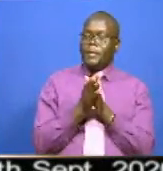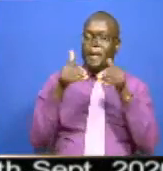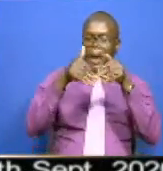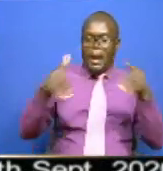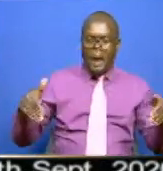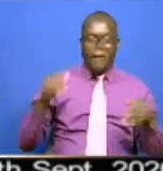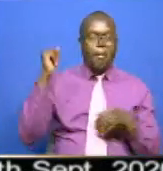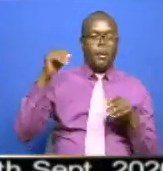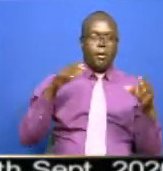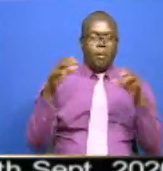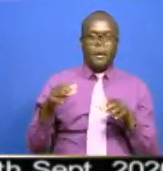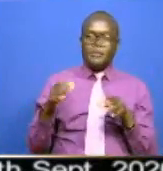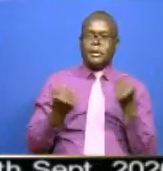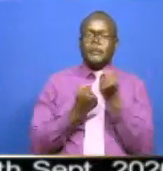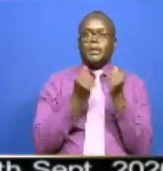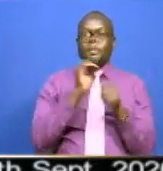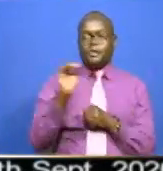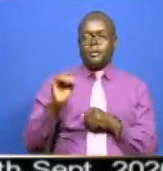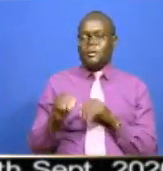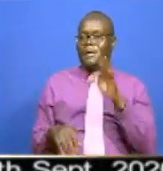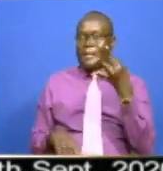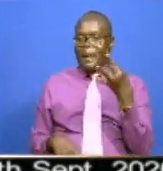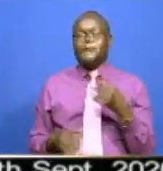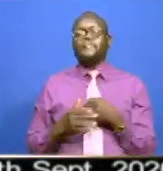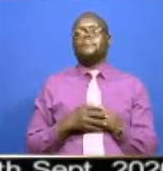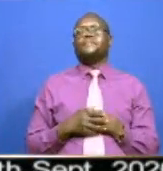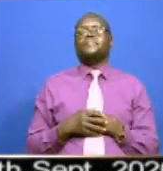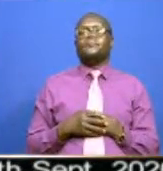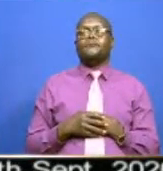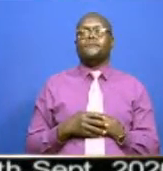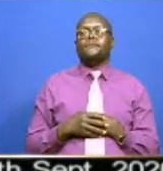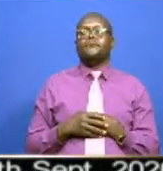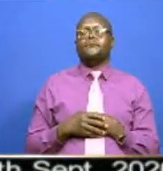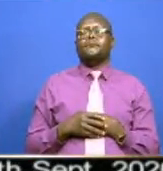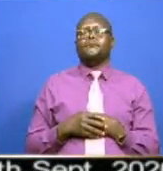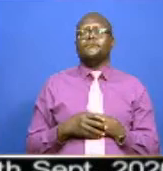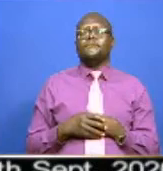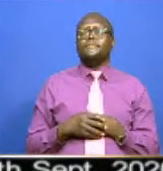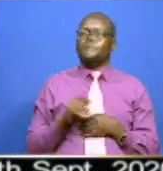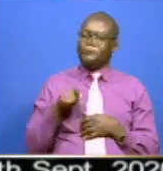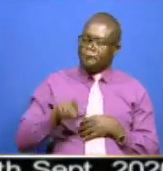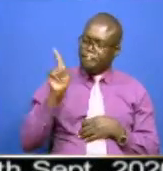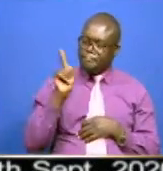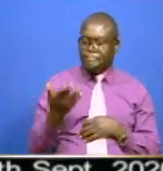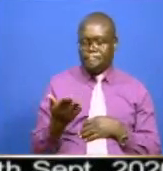third issue, Mr. Speaker, was that he was